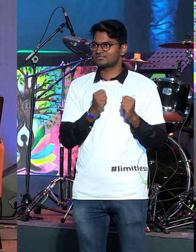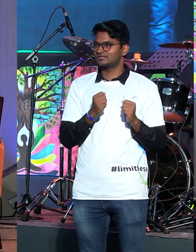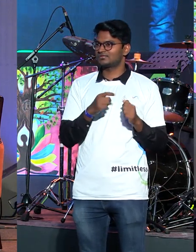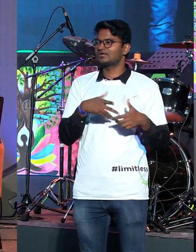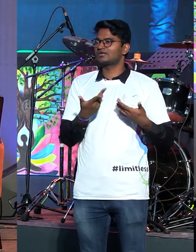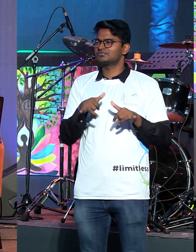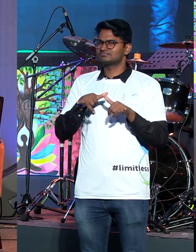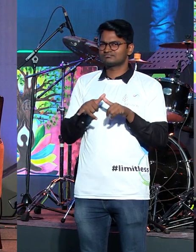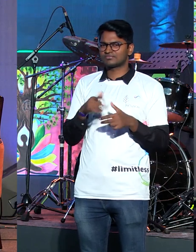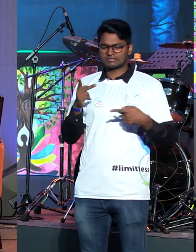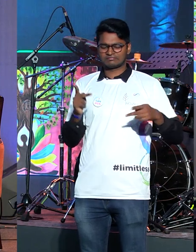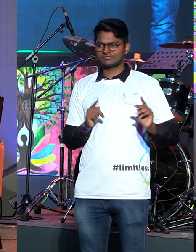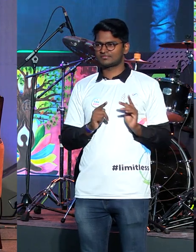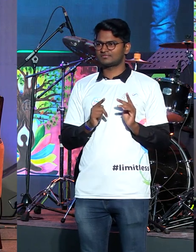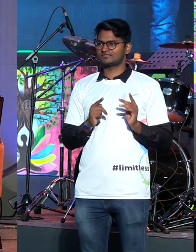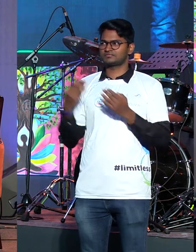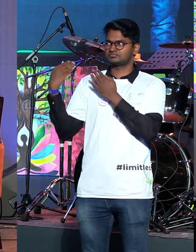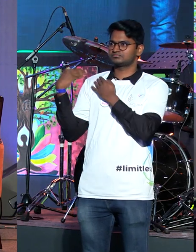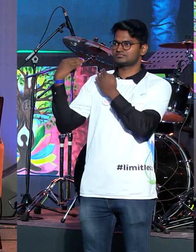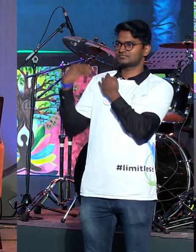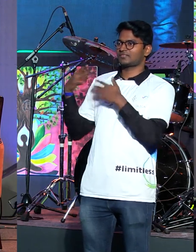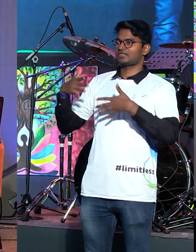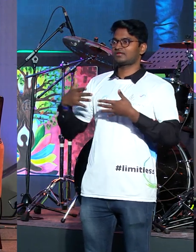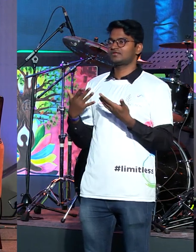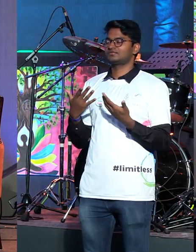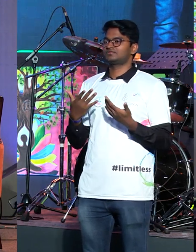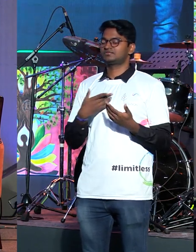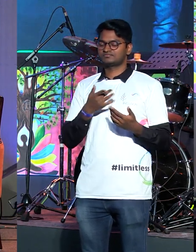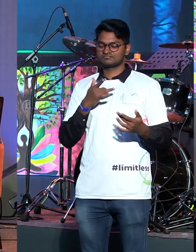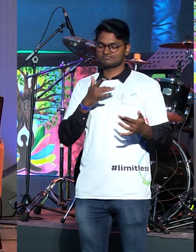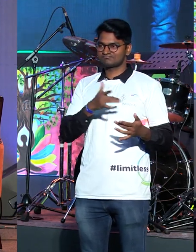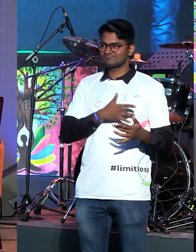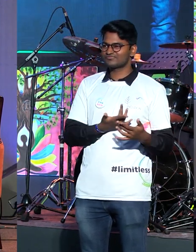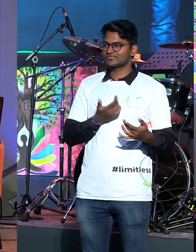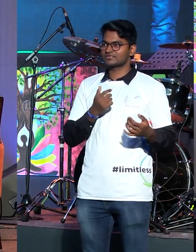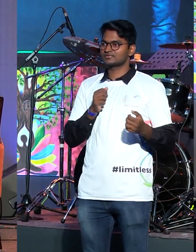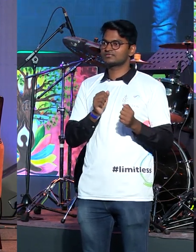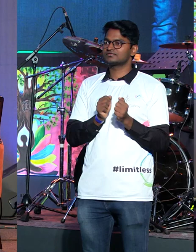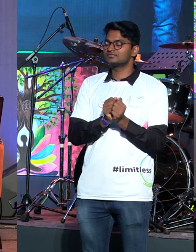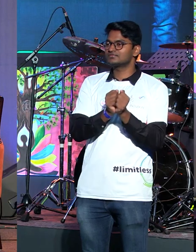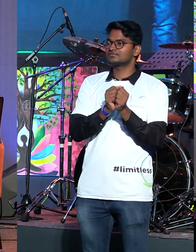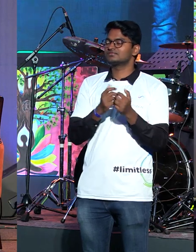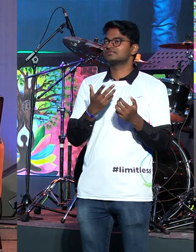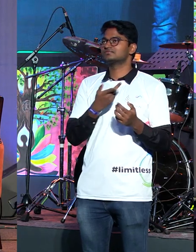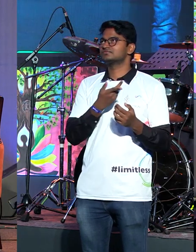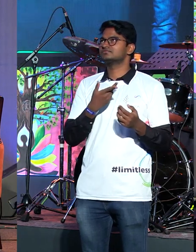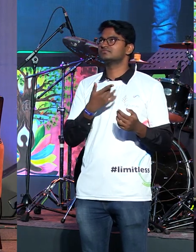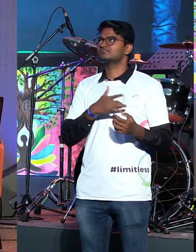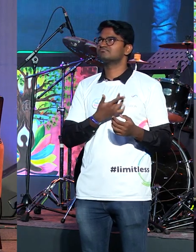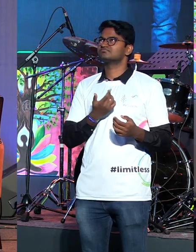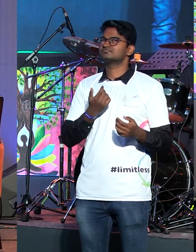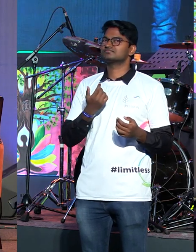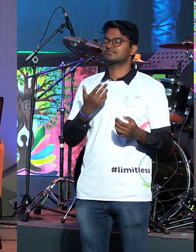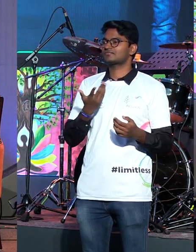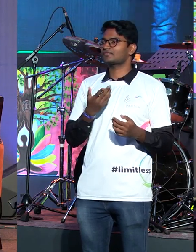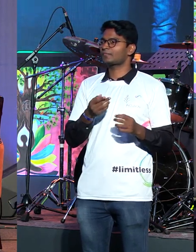how do you manage so many different roles? And which is the one that is most close to you? Is it acting, directing, writing, you know, the social work? I don't even